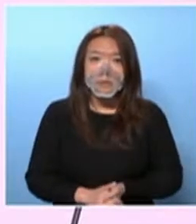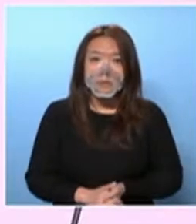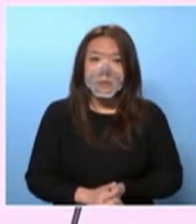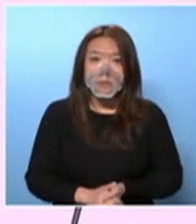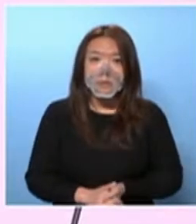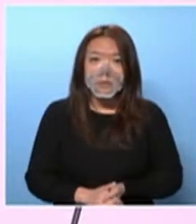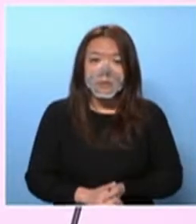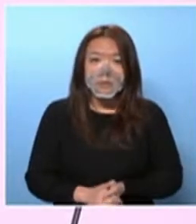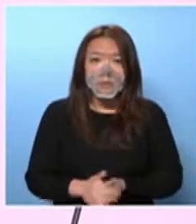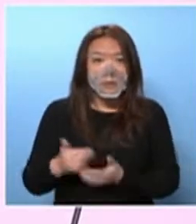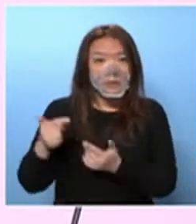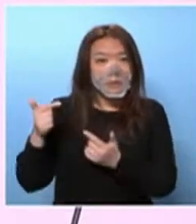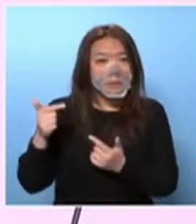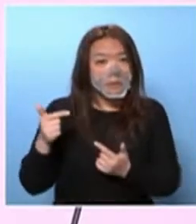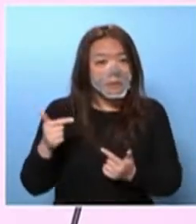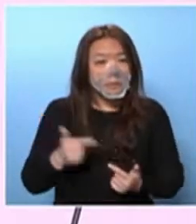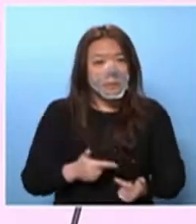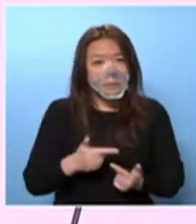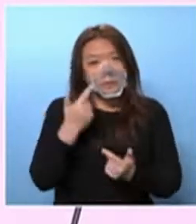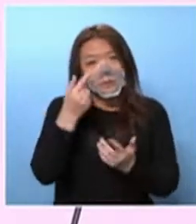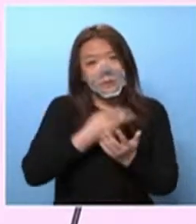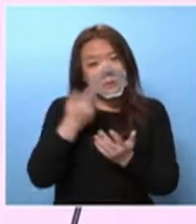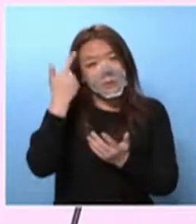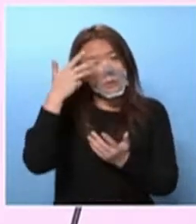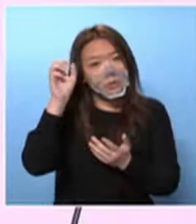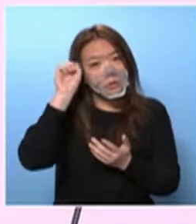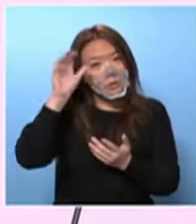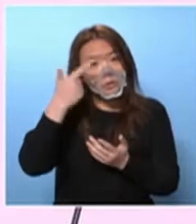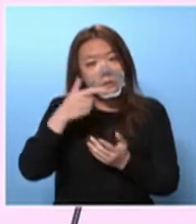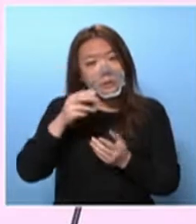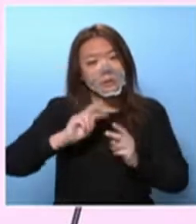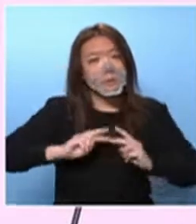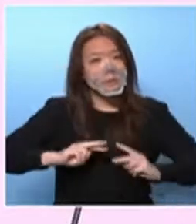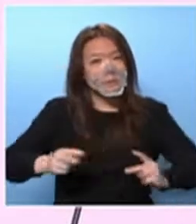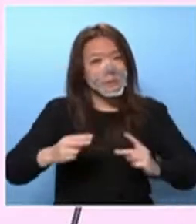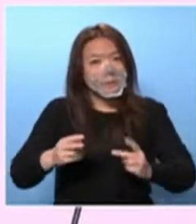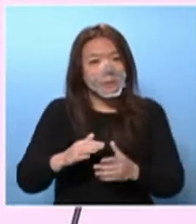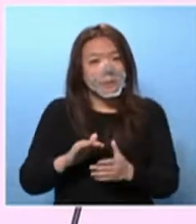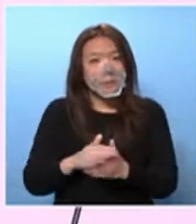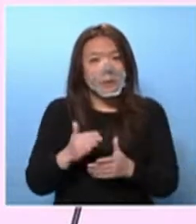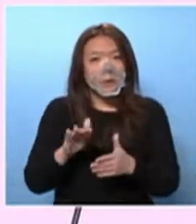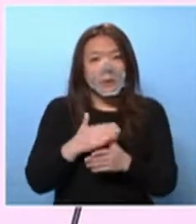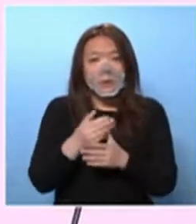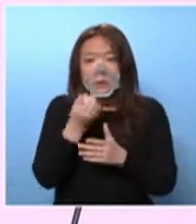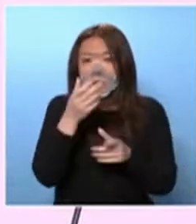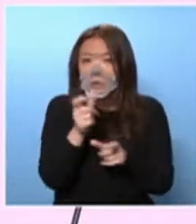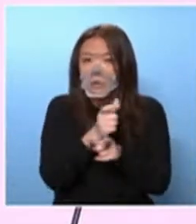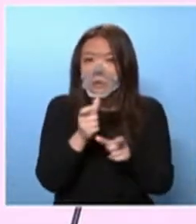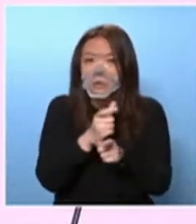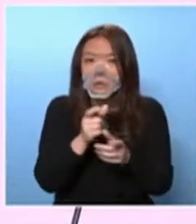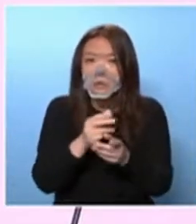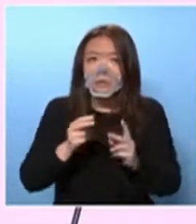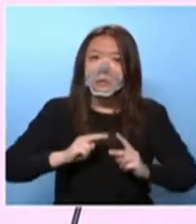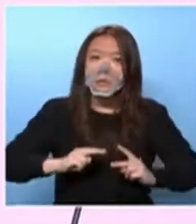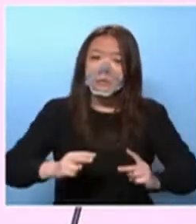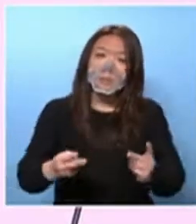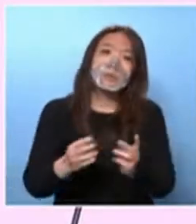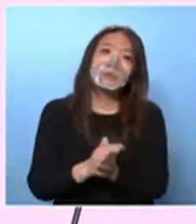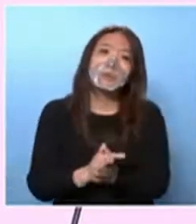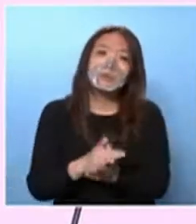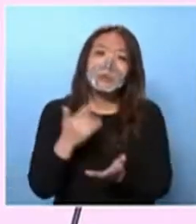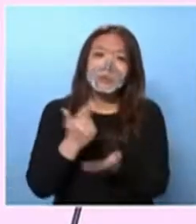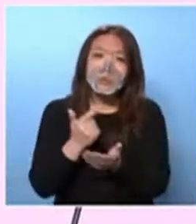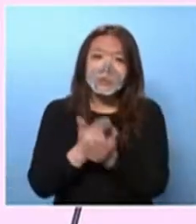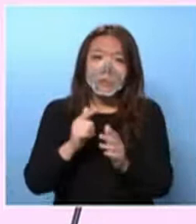Continuous operational enhancement, system reformation, and innovative developments are important means to empower